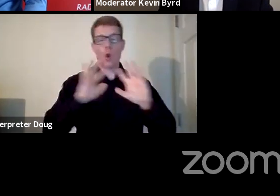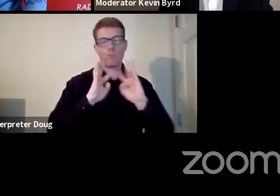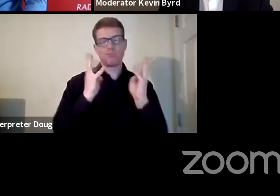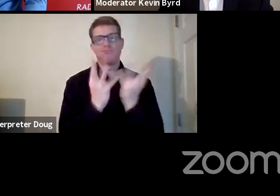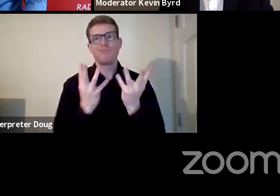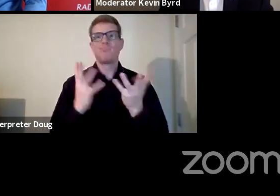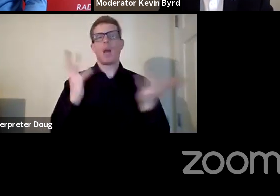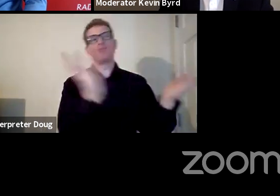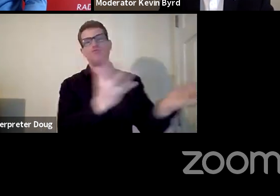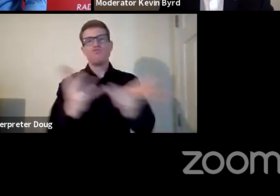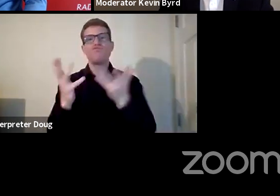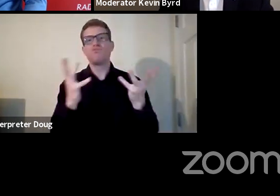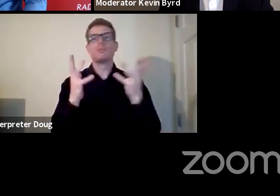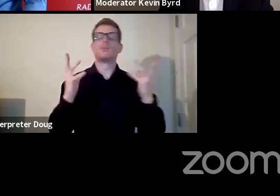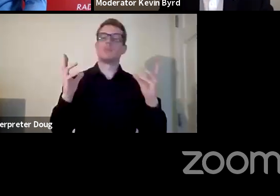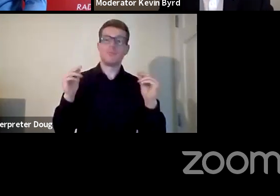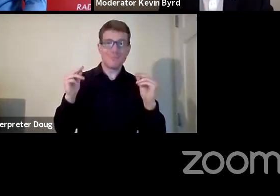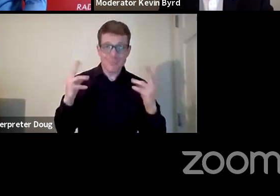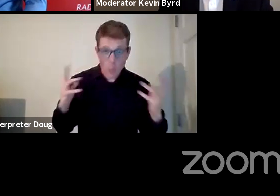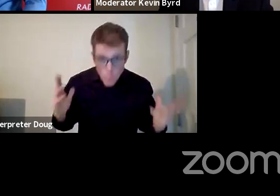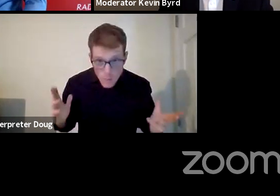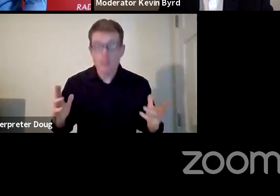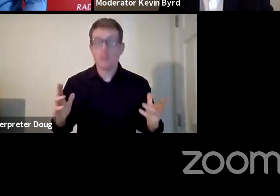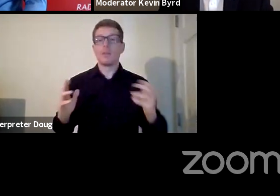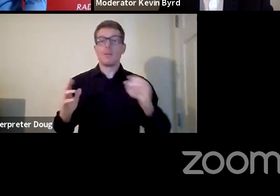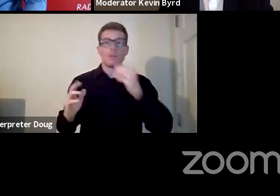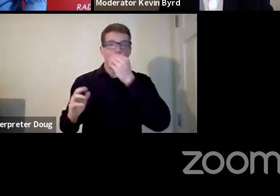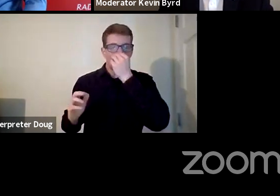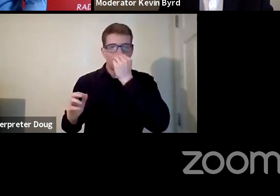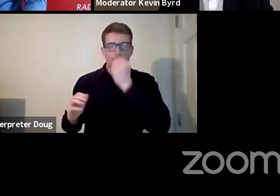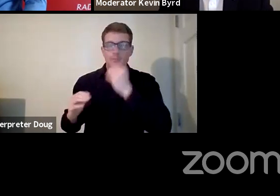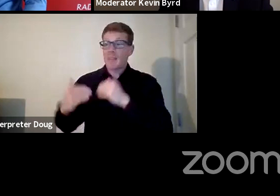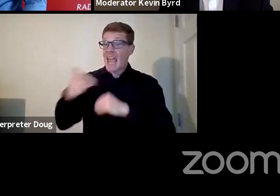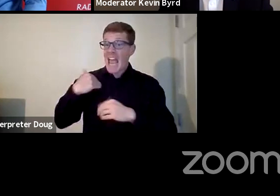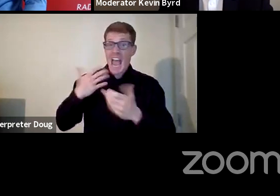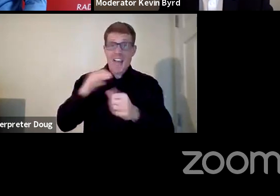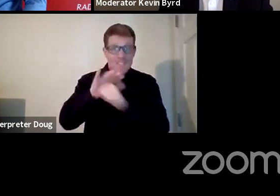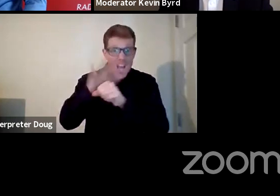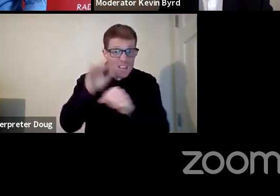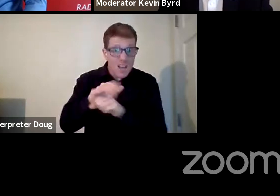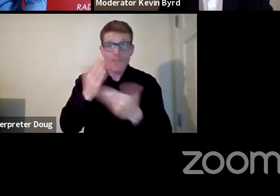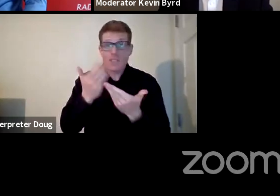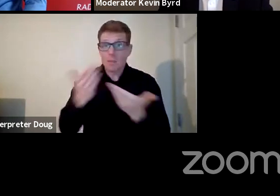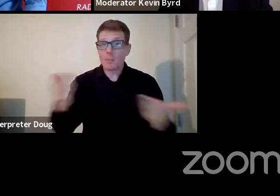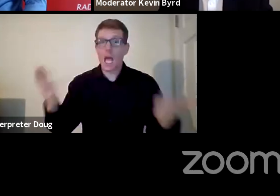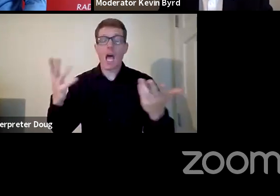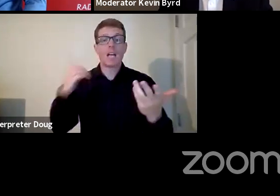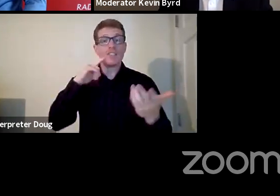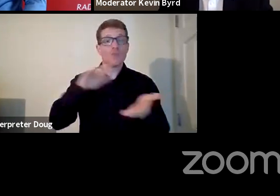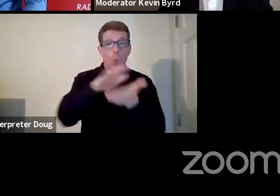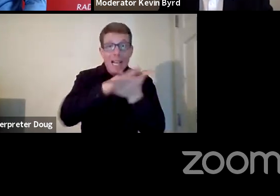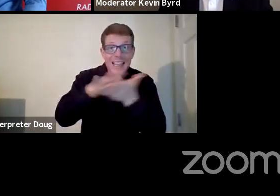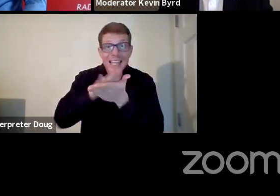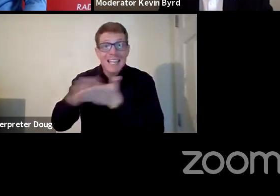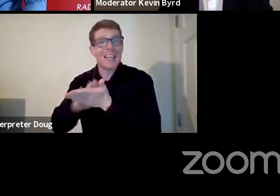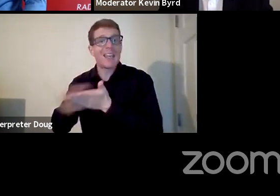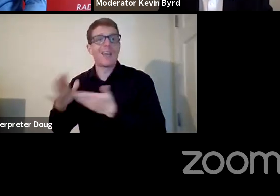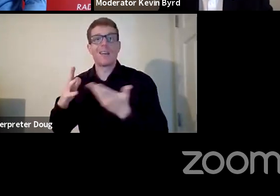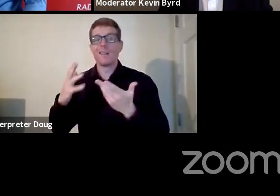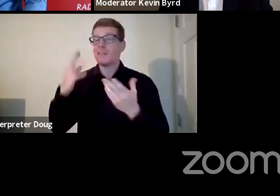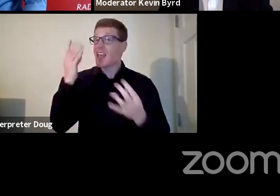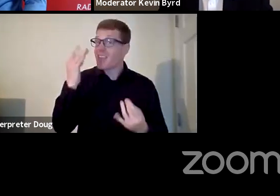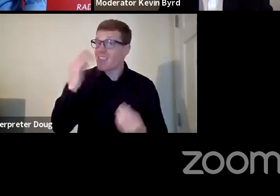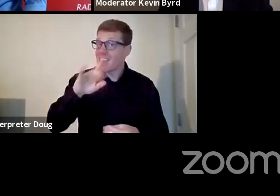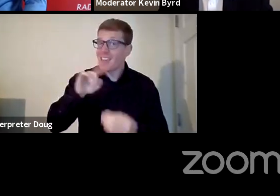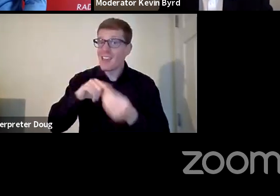the enough supplies, cleaning, disinfecting supplies, even thinking about the flow